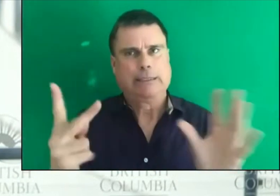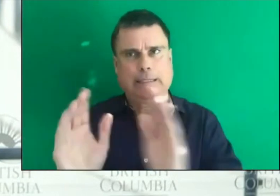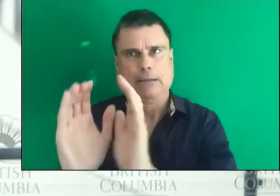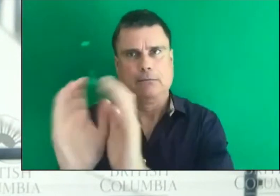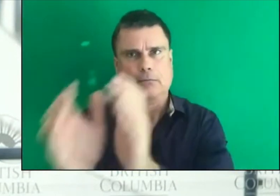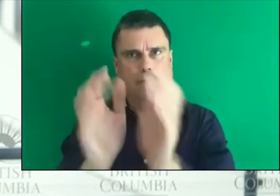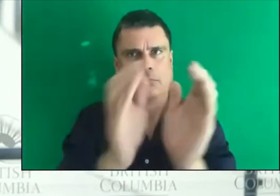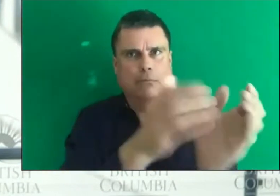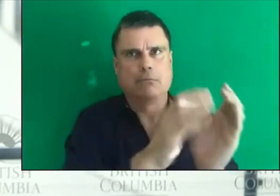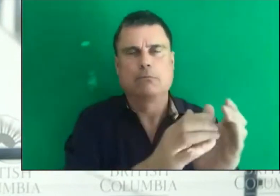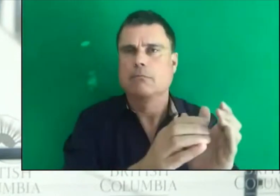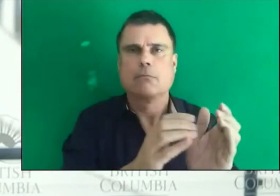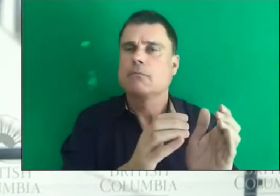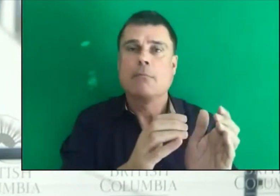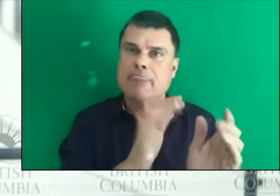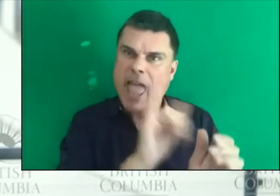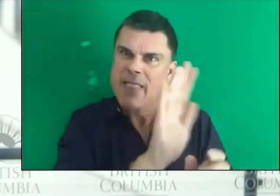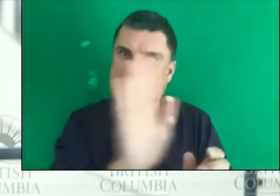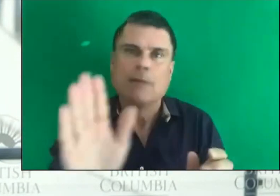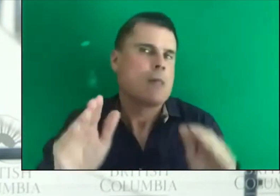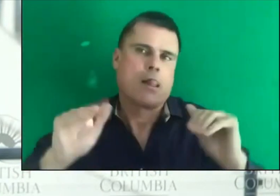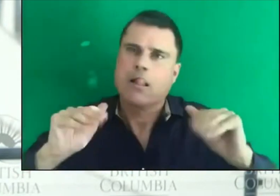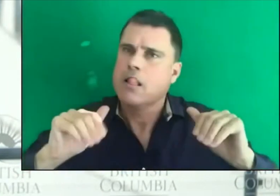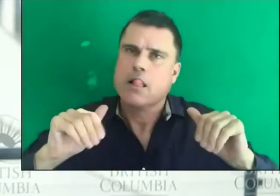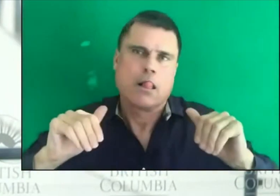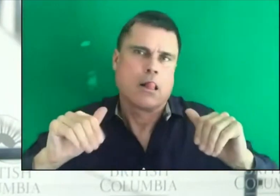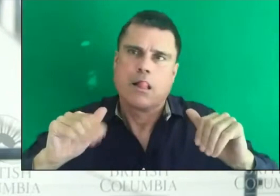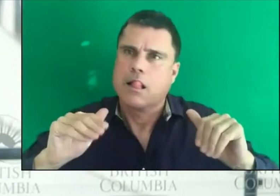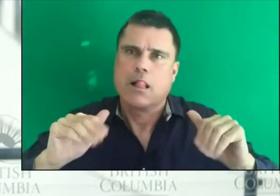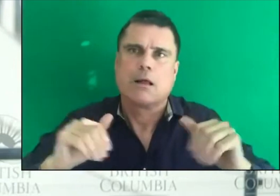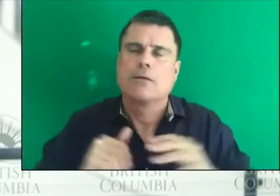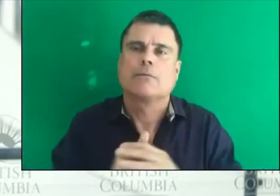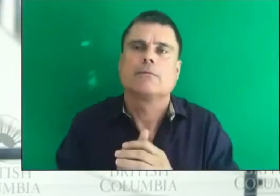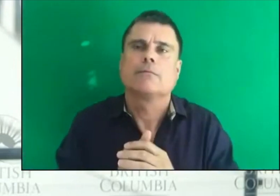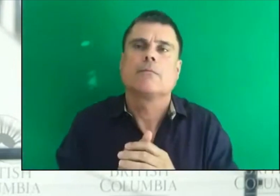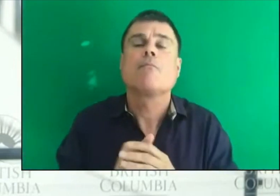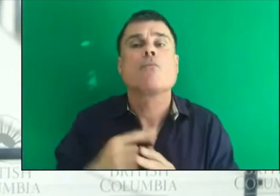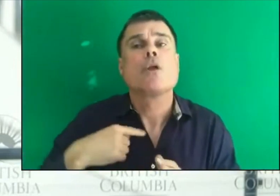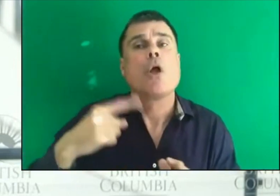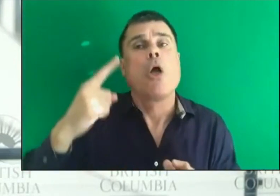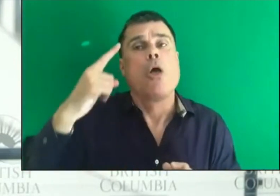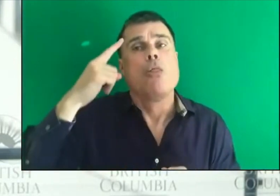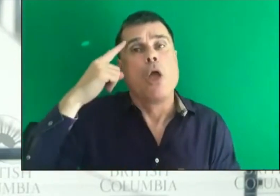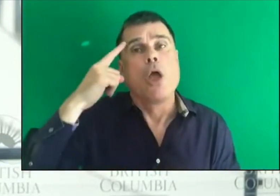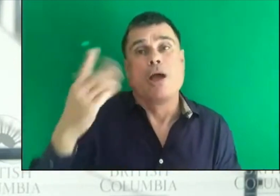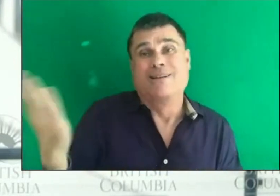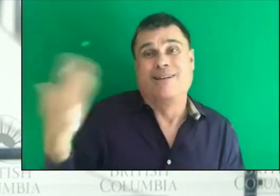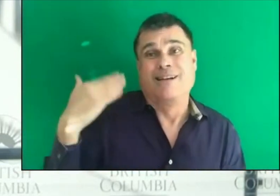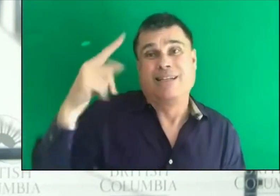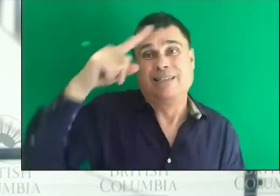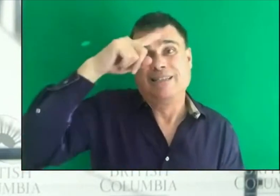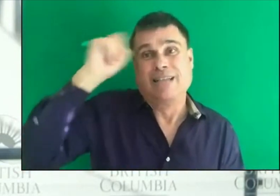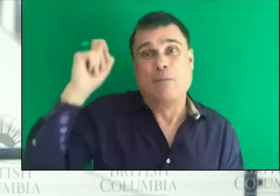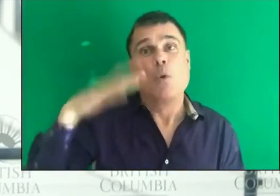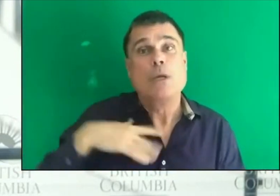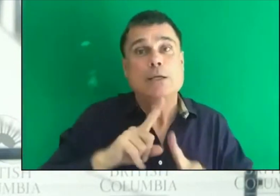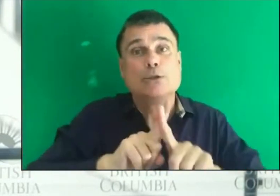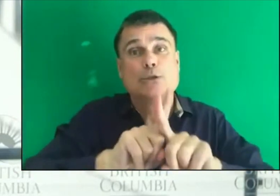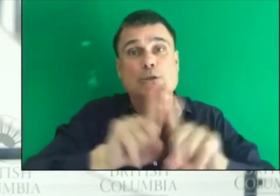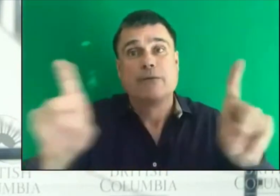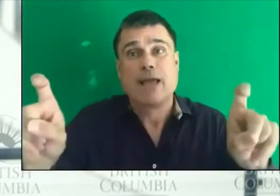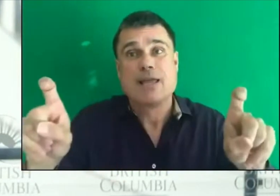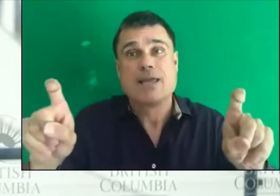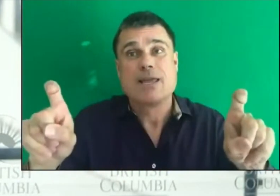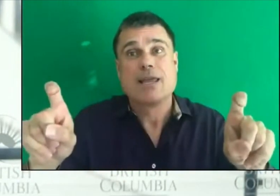have run into is that means additional questions on our case investigation form, and that means additional